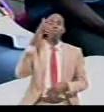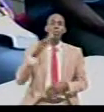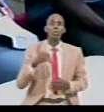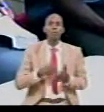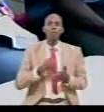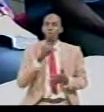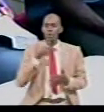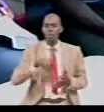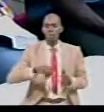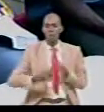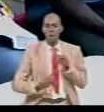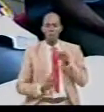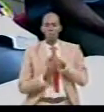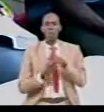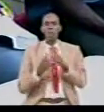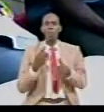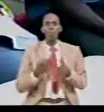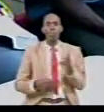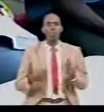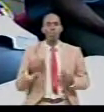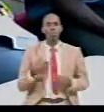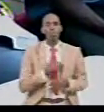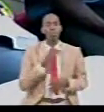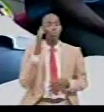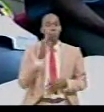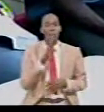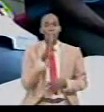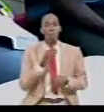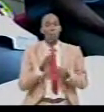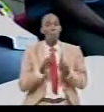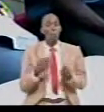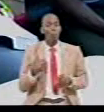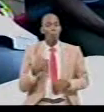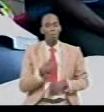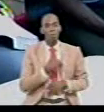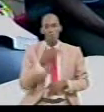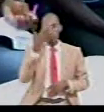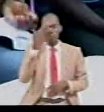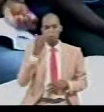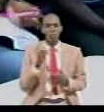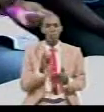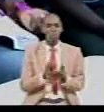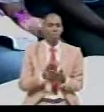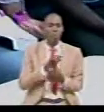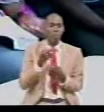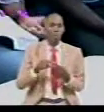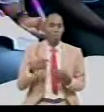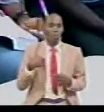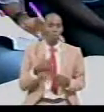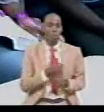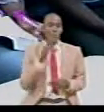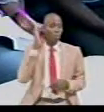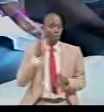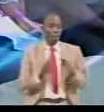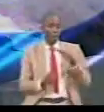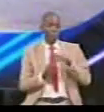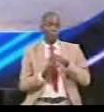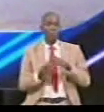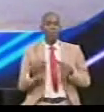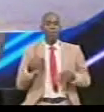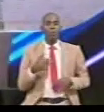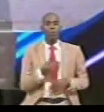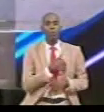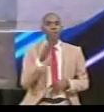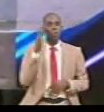what we shall be, but we know that when He shall appear, we shall be like